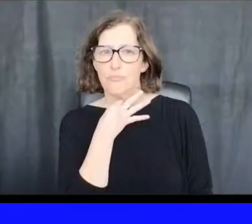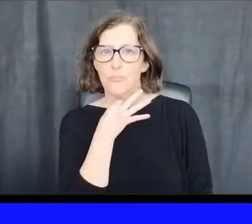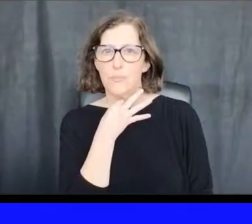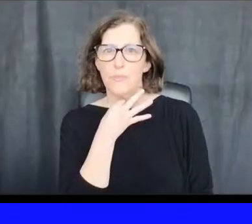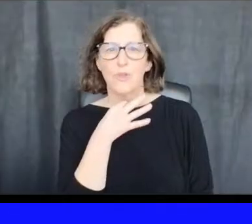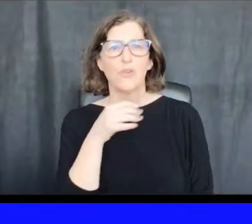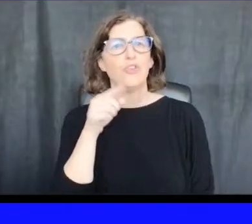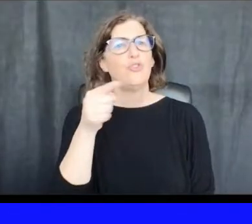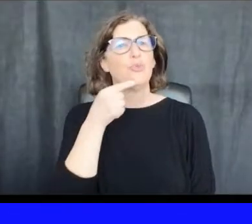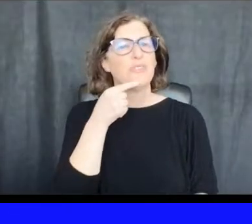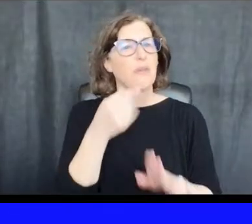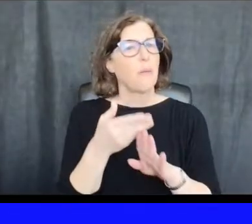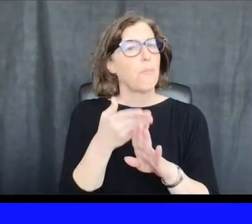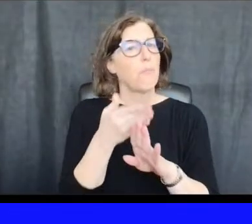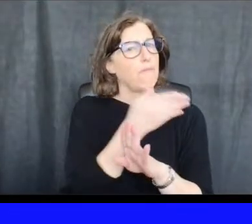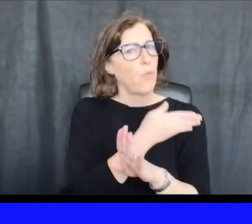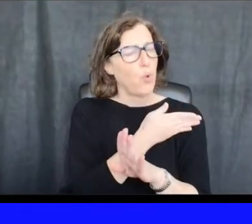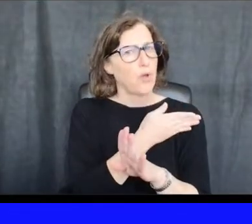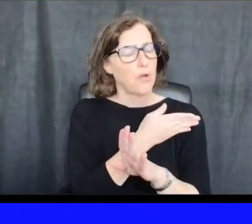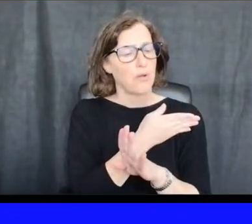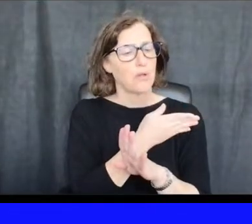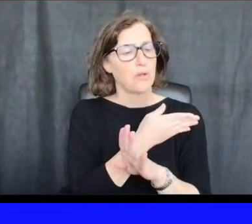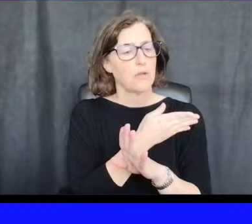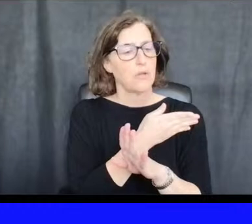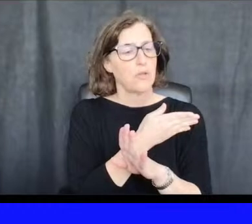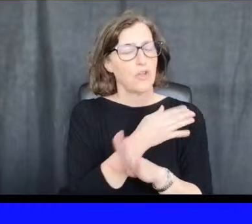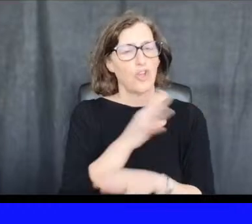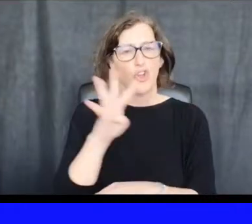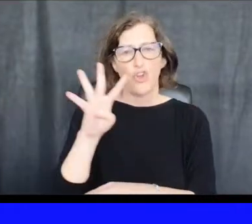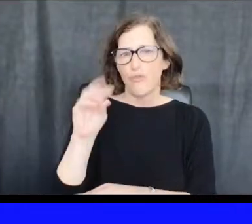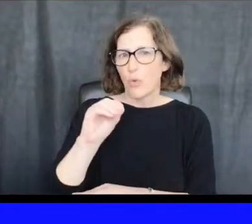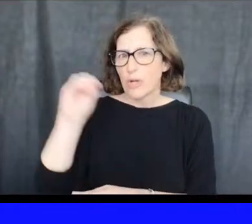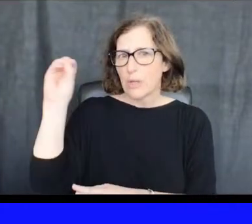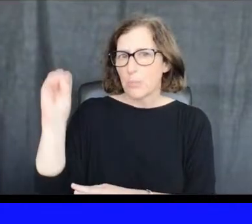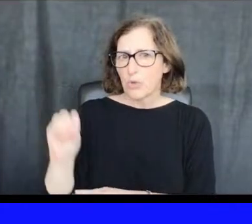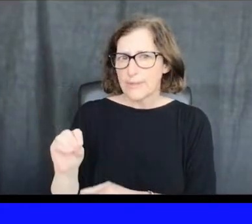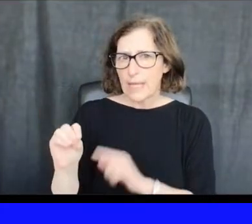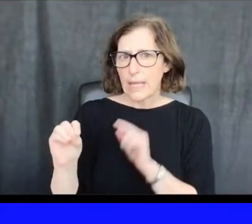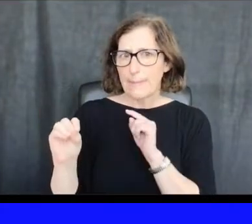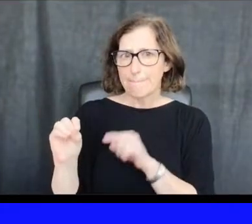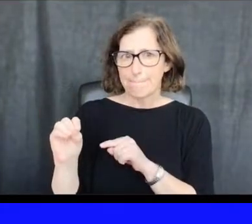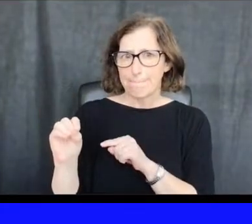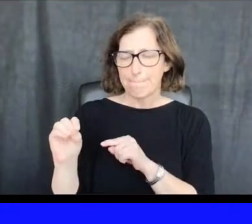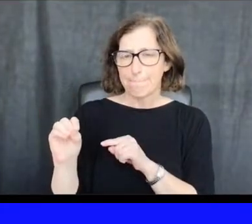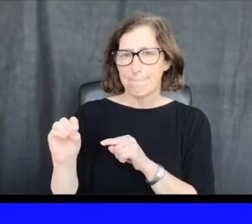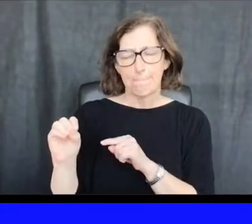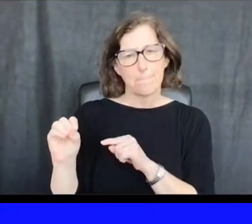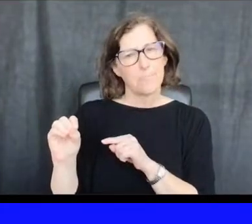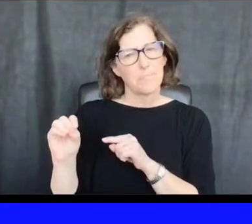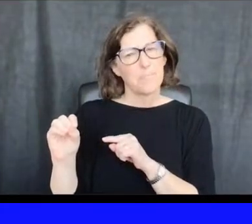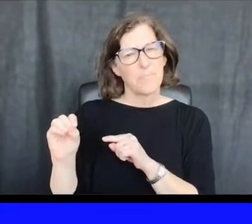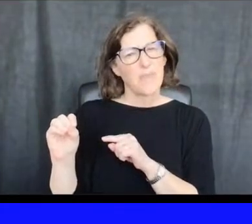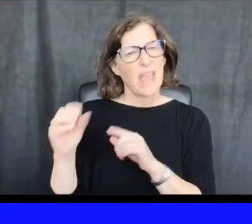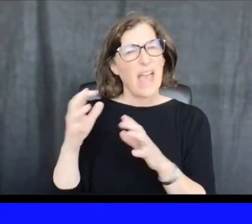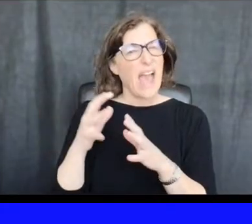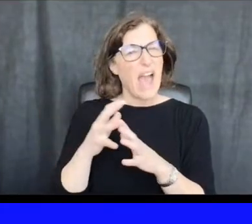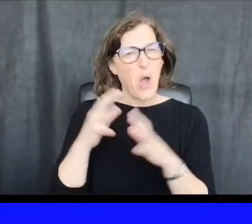been different? Or is it a mix of documentation and the patients actually